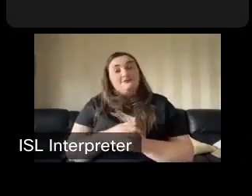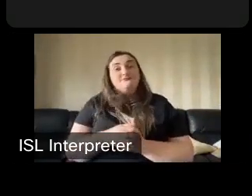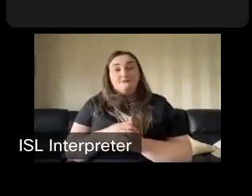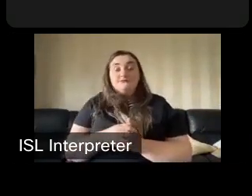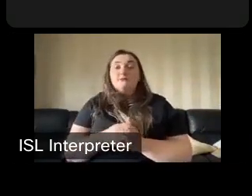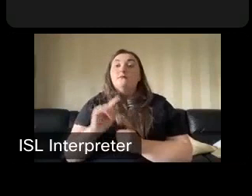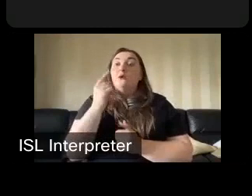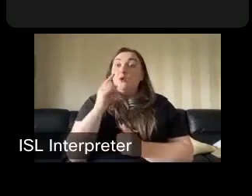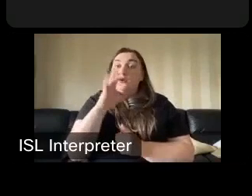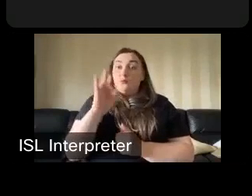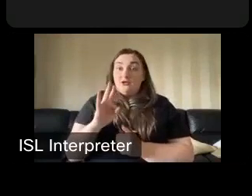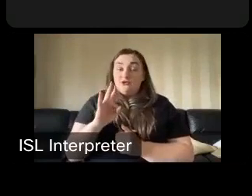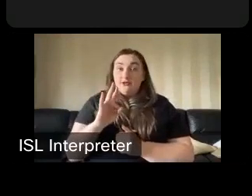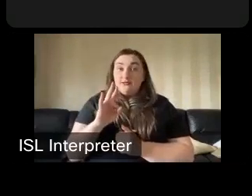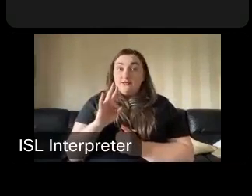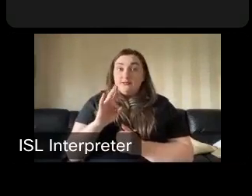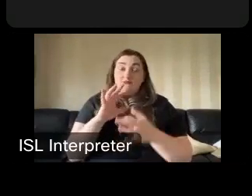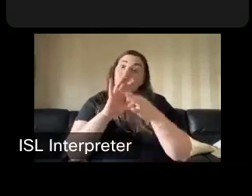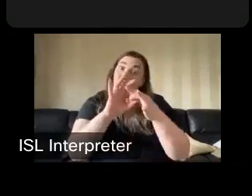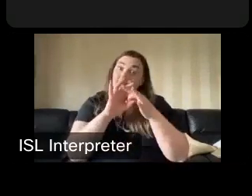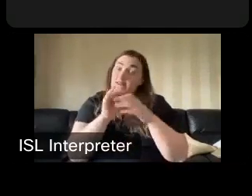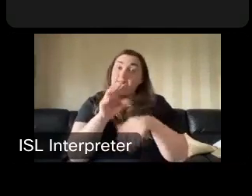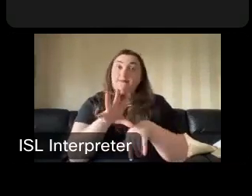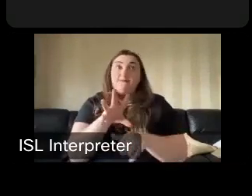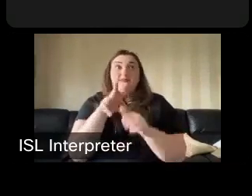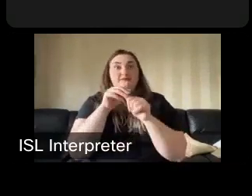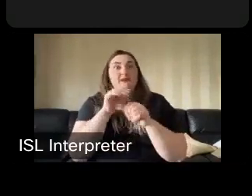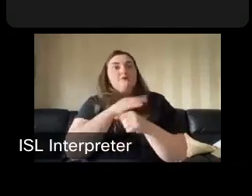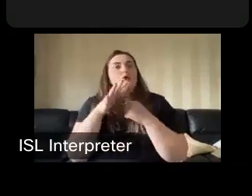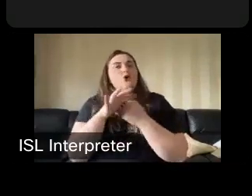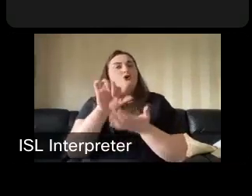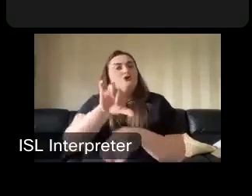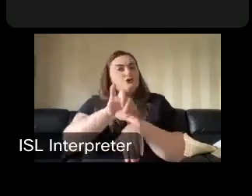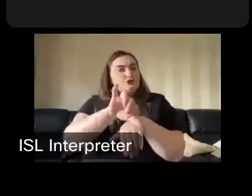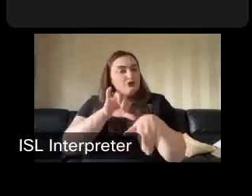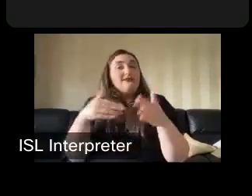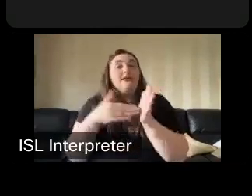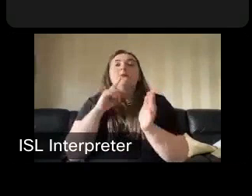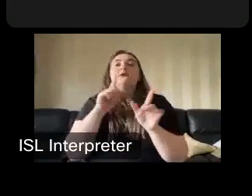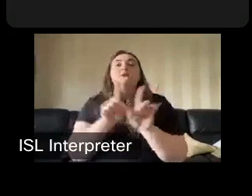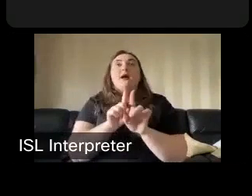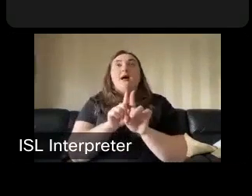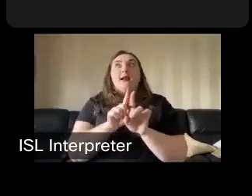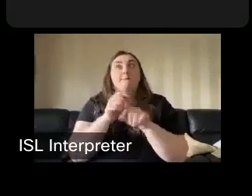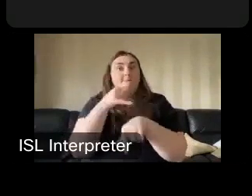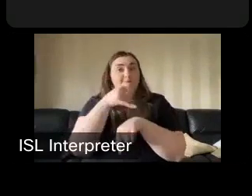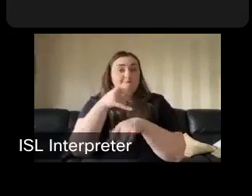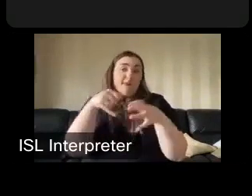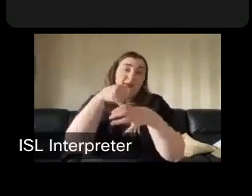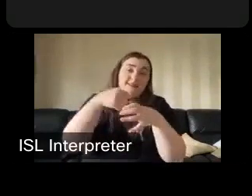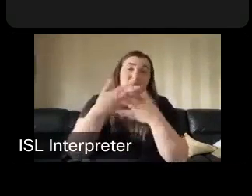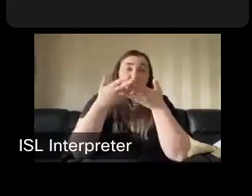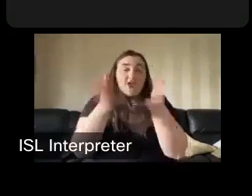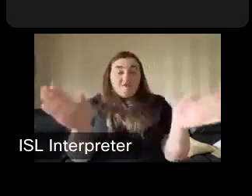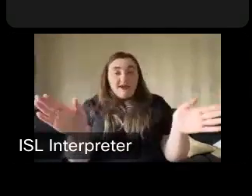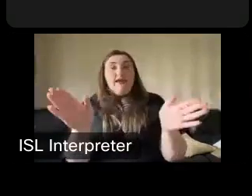One question that is relevant, particularly to surgery, I think, but also, you know, medicine generally, nursing, you know,